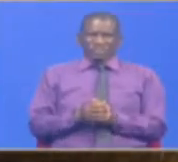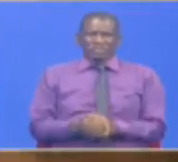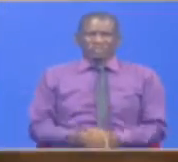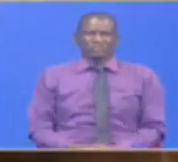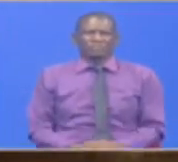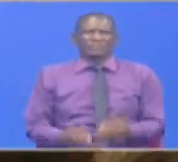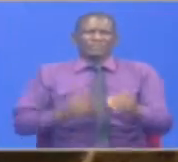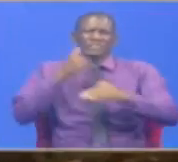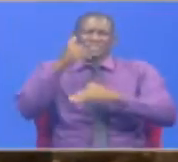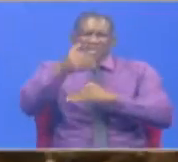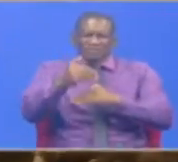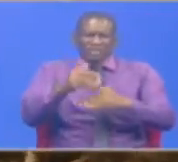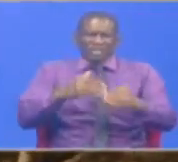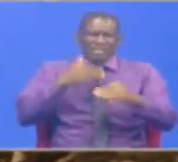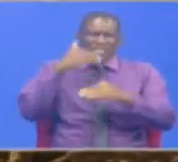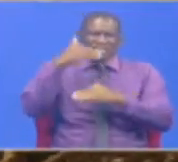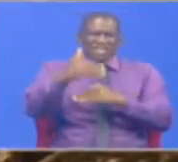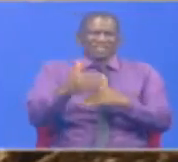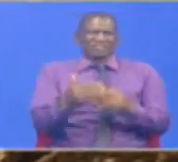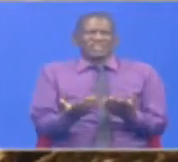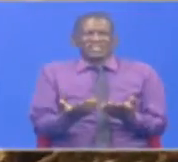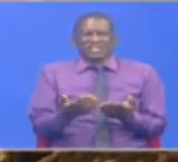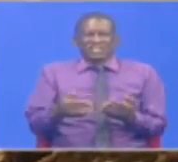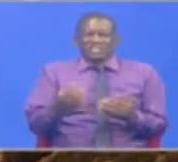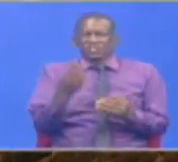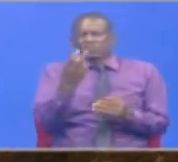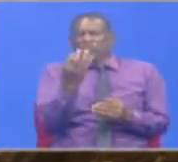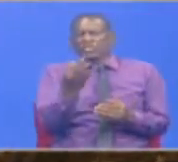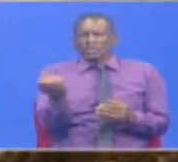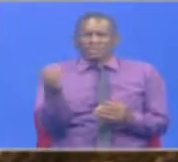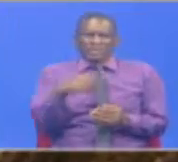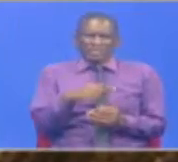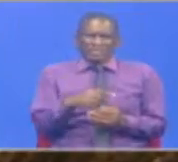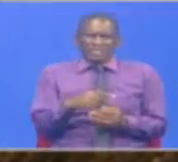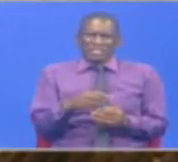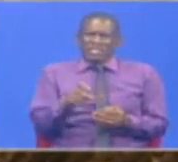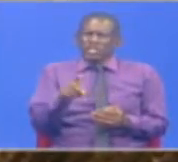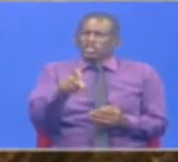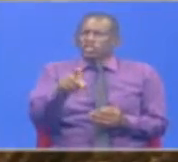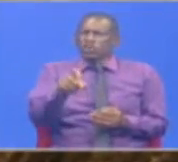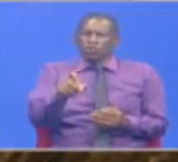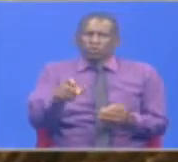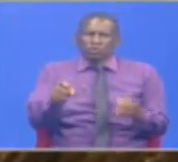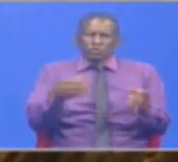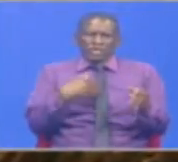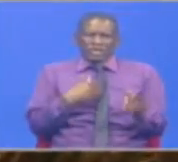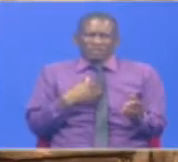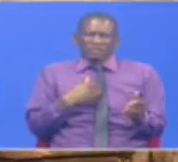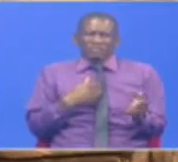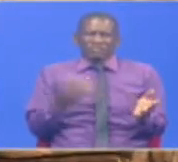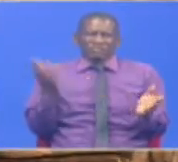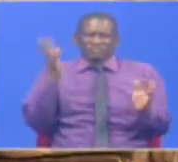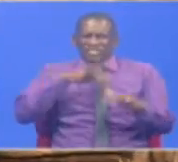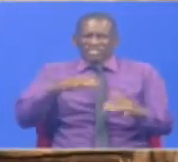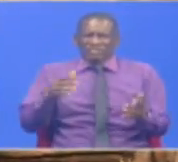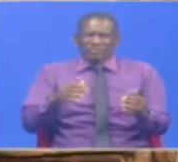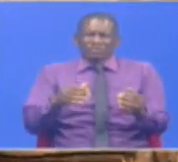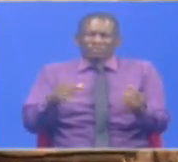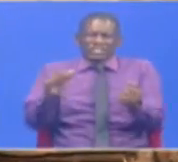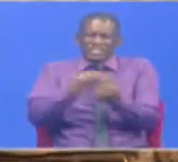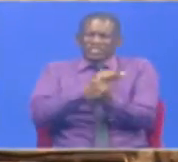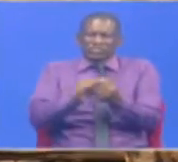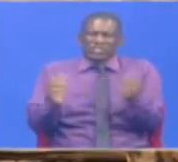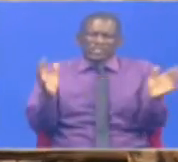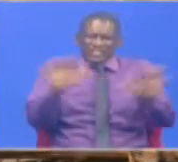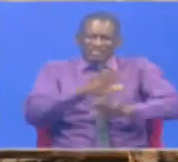After a period of mostly 2 to 3 months, the worms will have broken down everything, and then we'll be